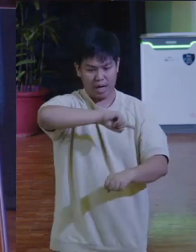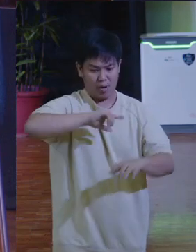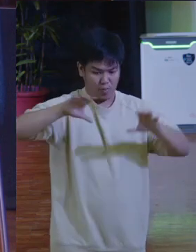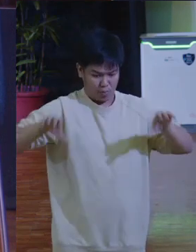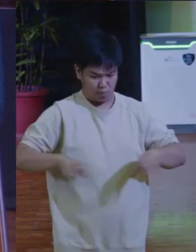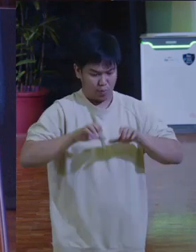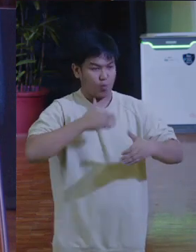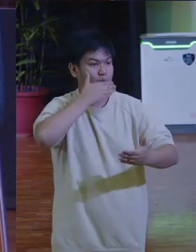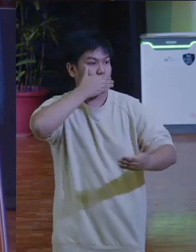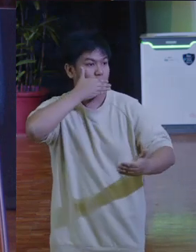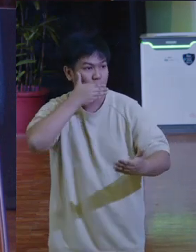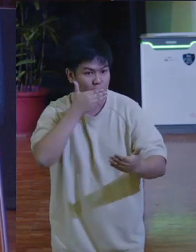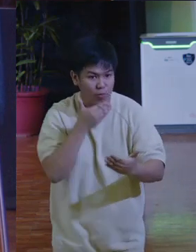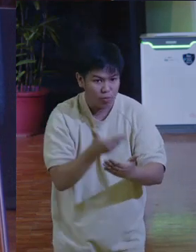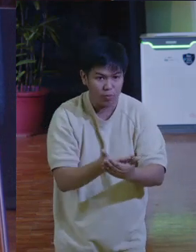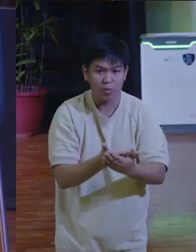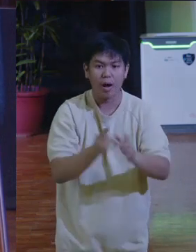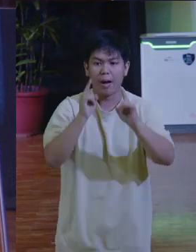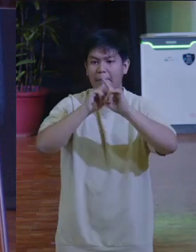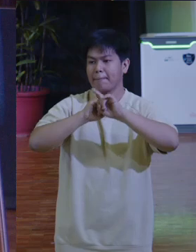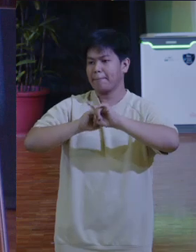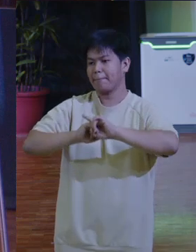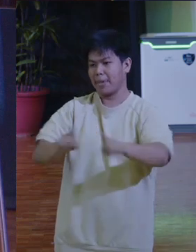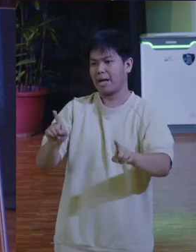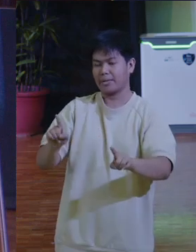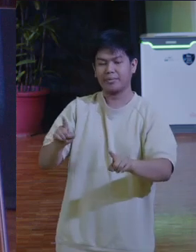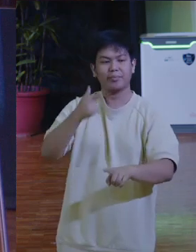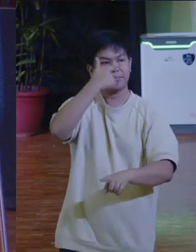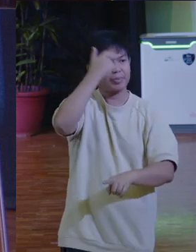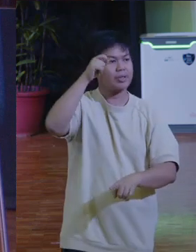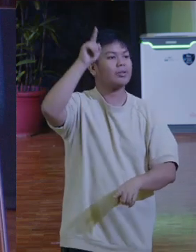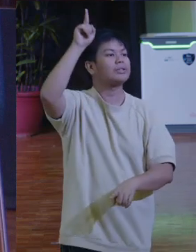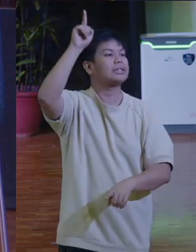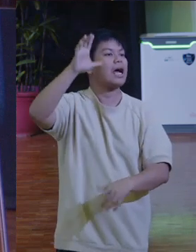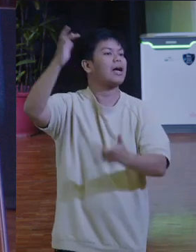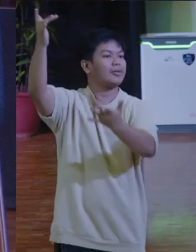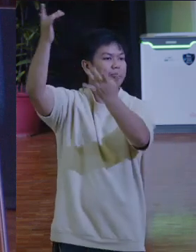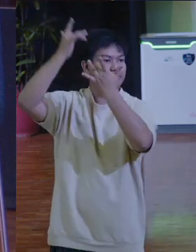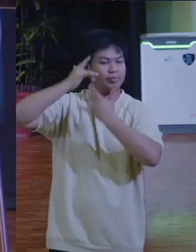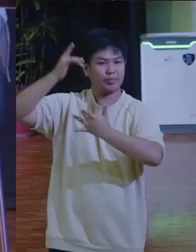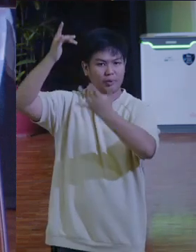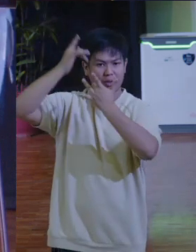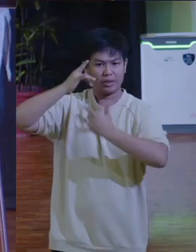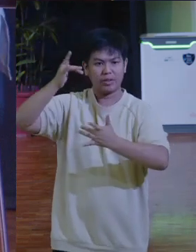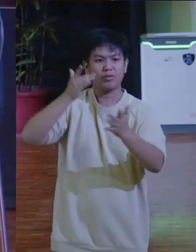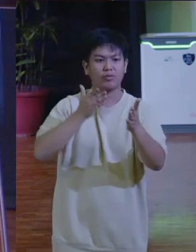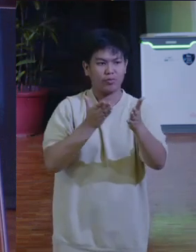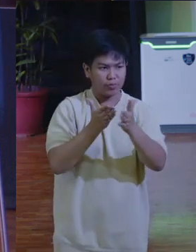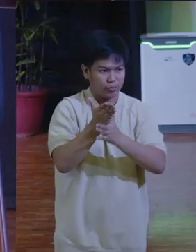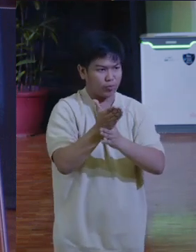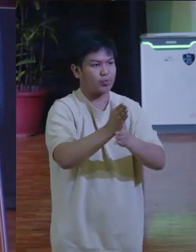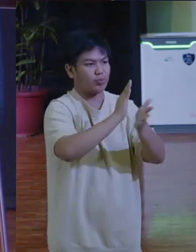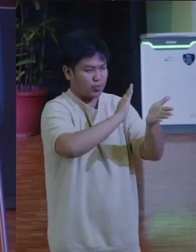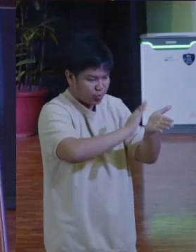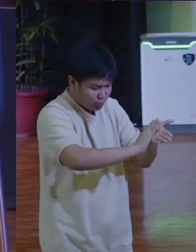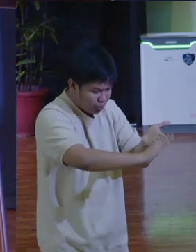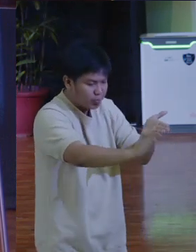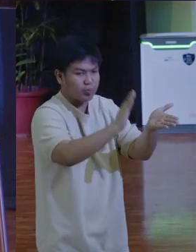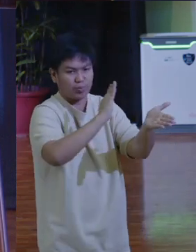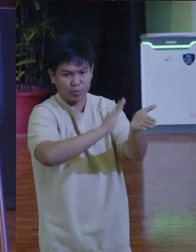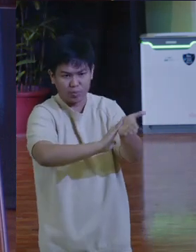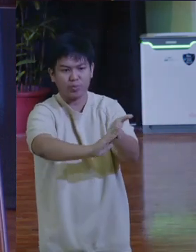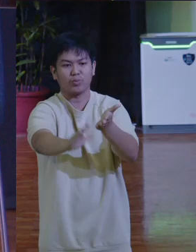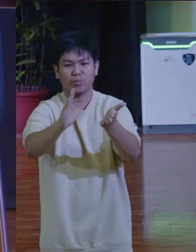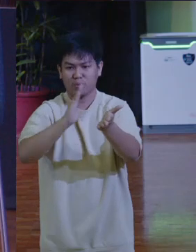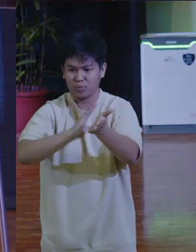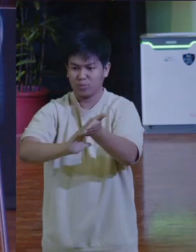us in righteousness, but according to His own mercy, by the washing of regeneration and